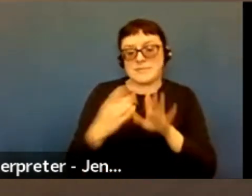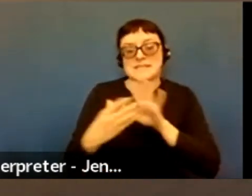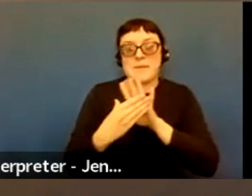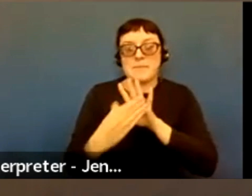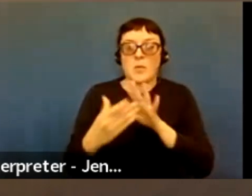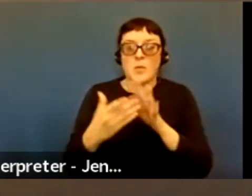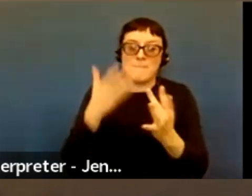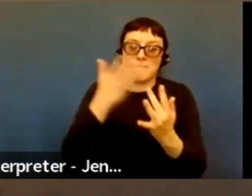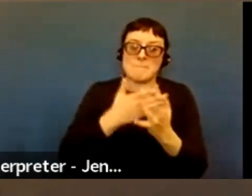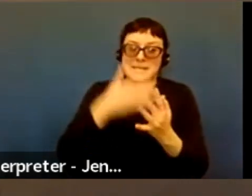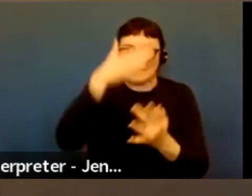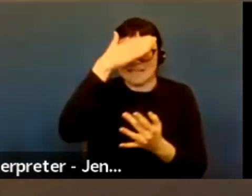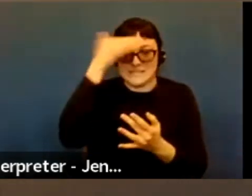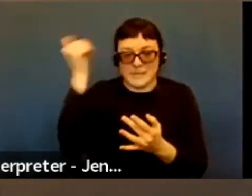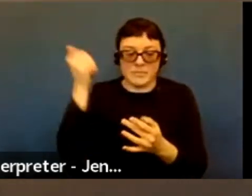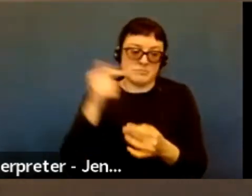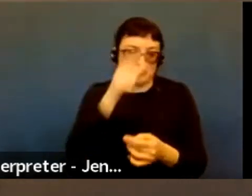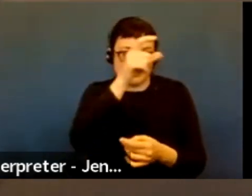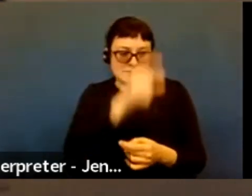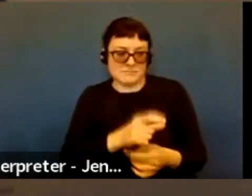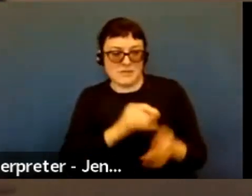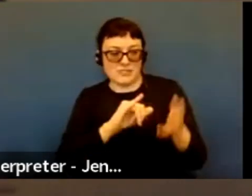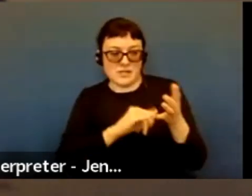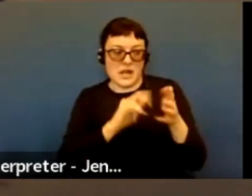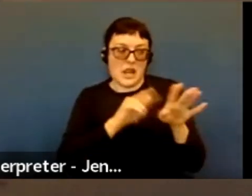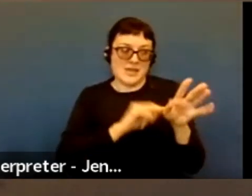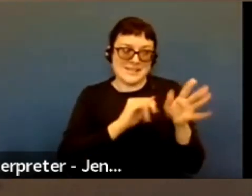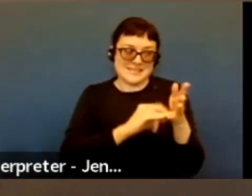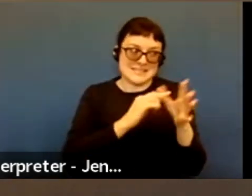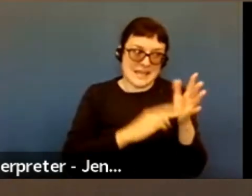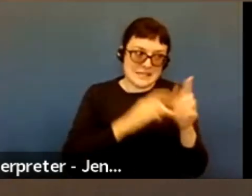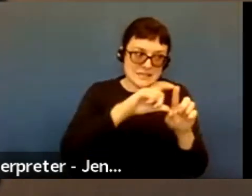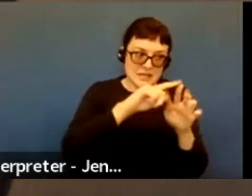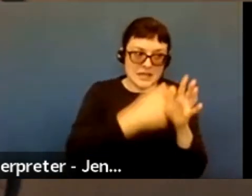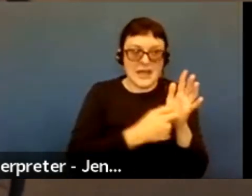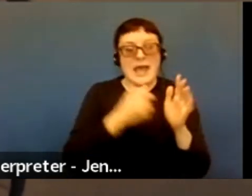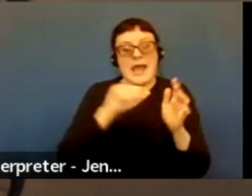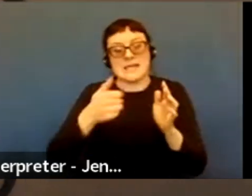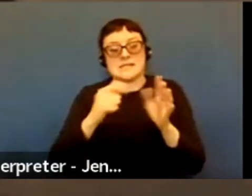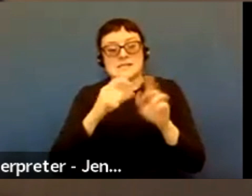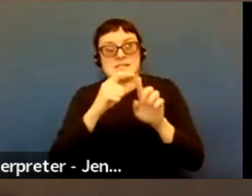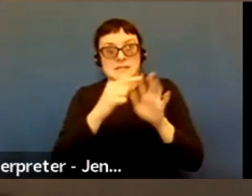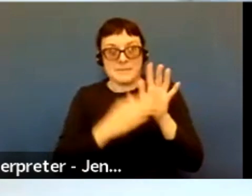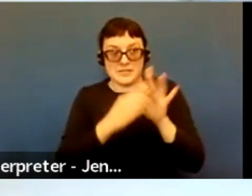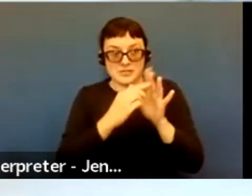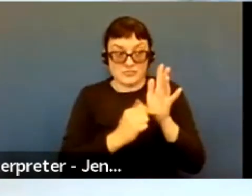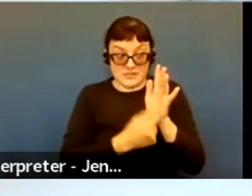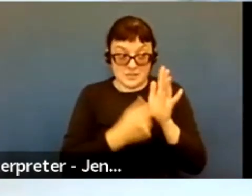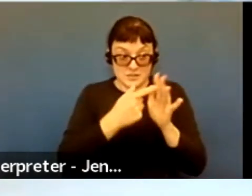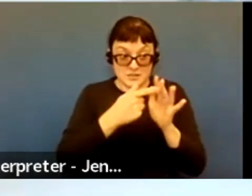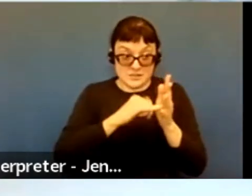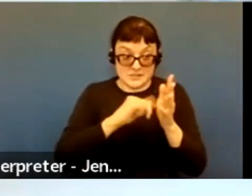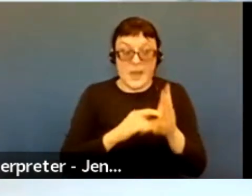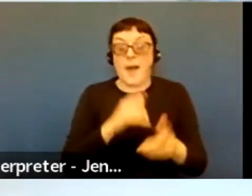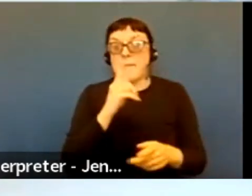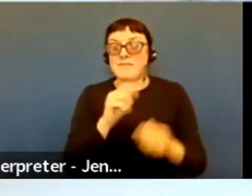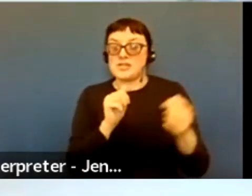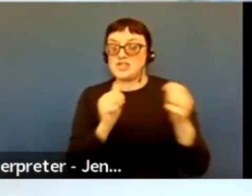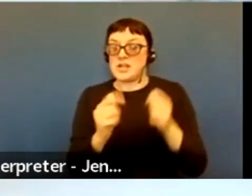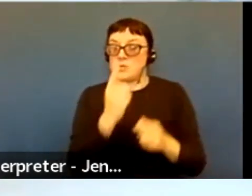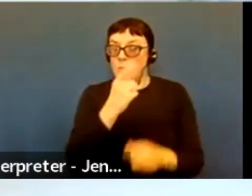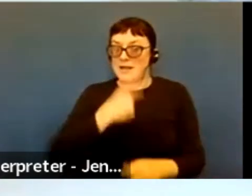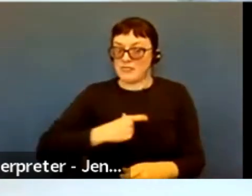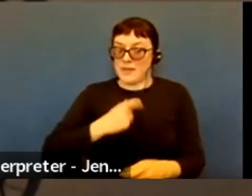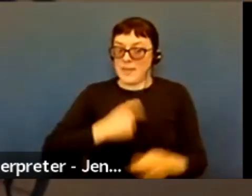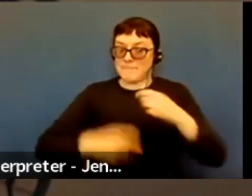So if we're talking about like Midsummer, right, you have the Lysander Demetrius issue. Mm-hmm. But if we're